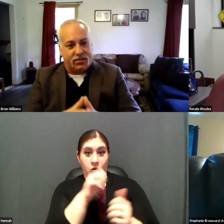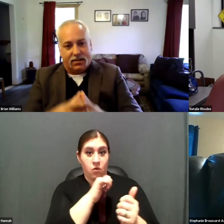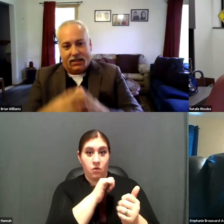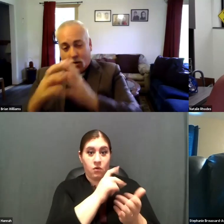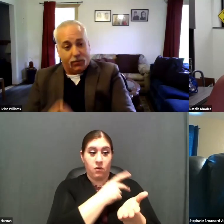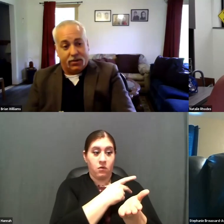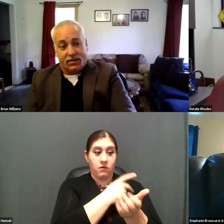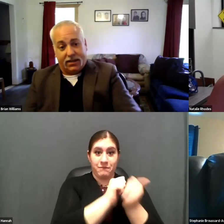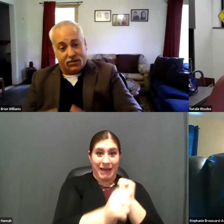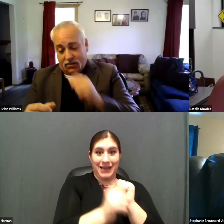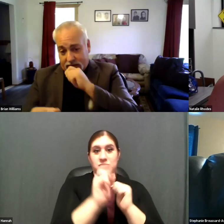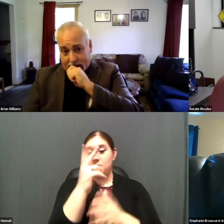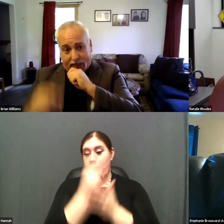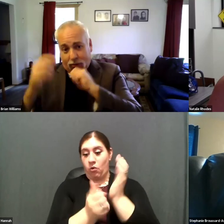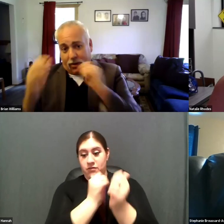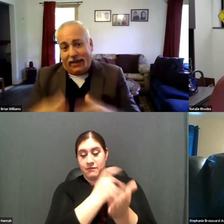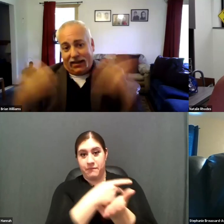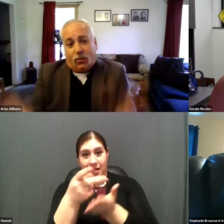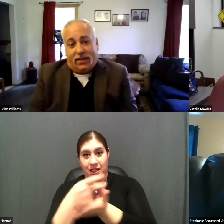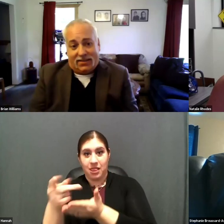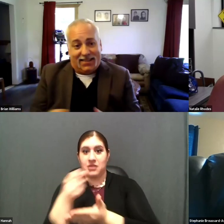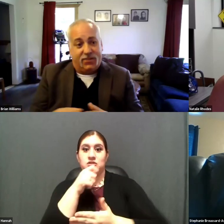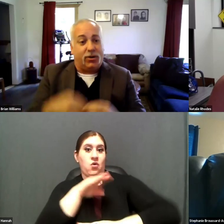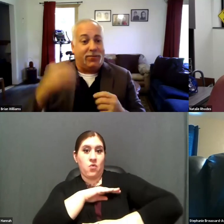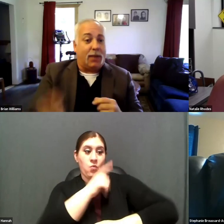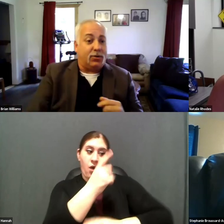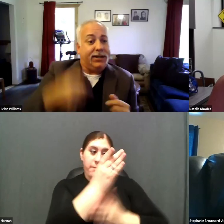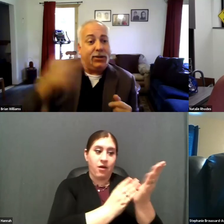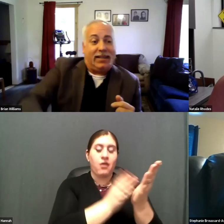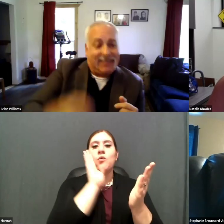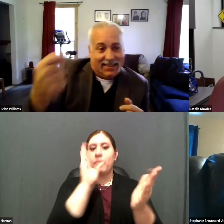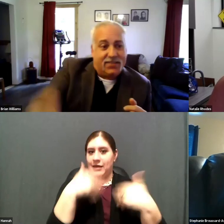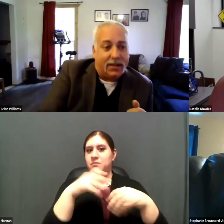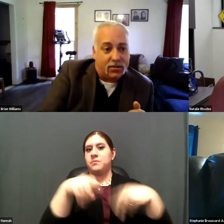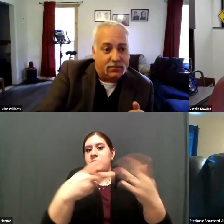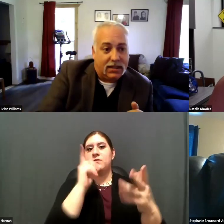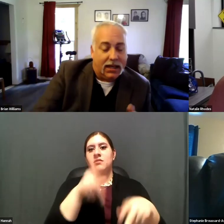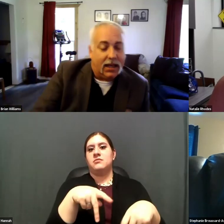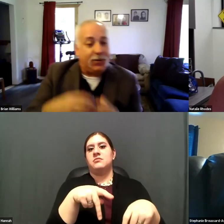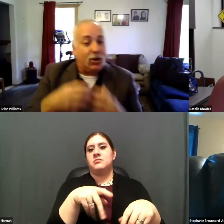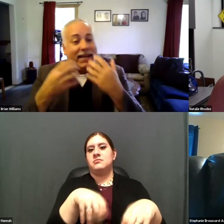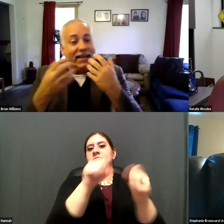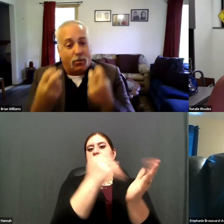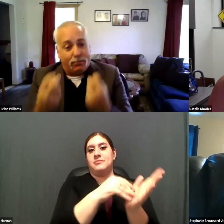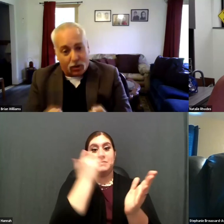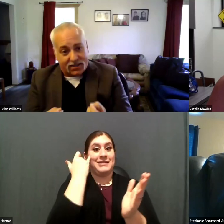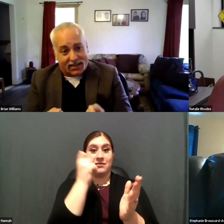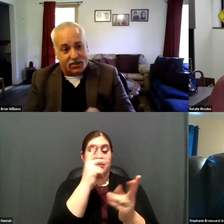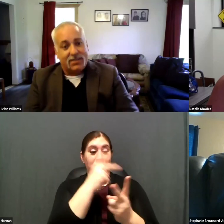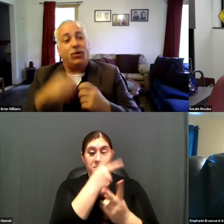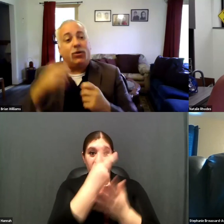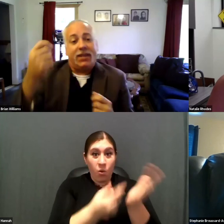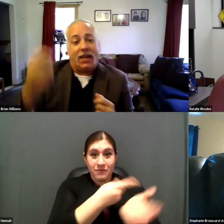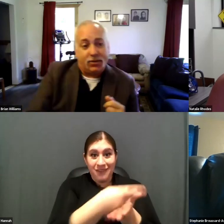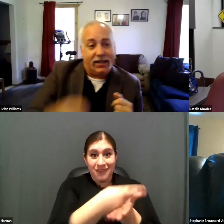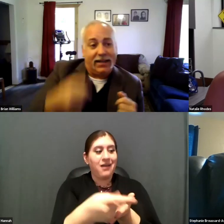sections or both of the sections, if you don't meet it on one of the sections, you're given the opportunity to retake that section. If you don't meet it on both sections, then